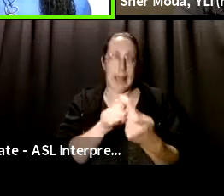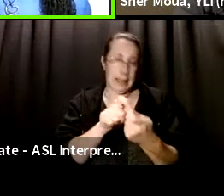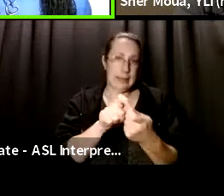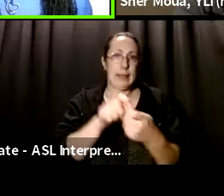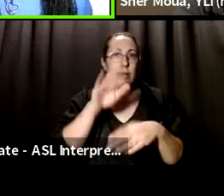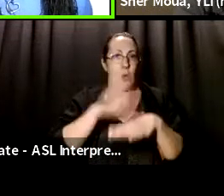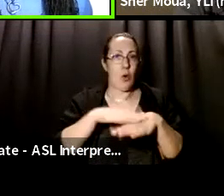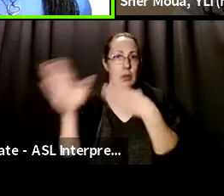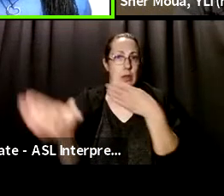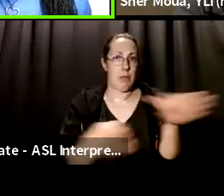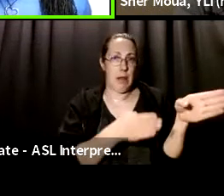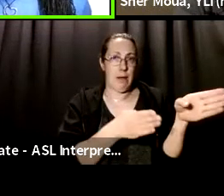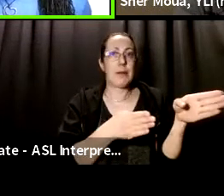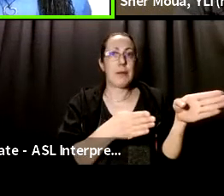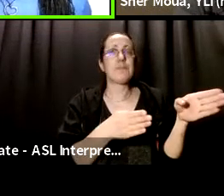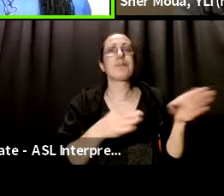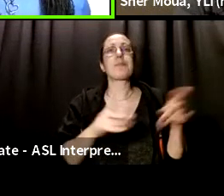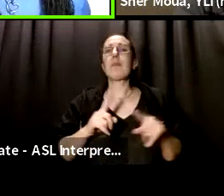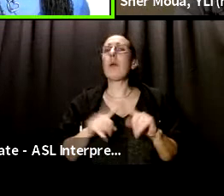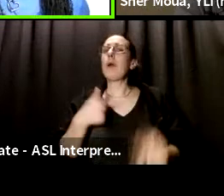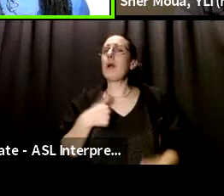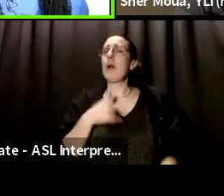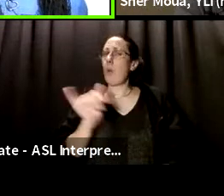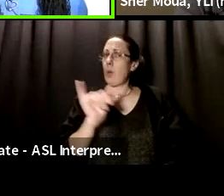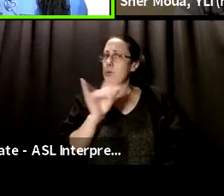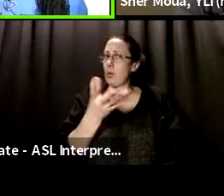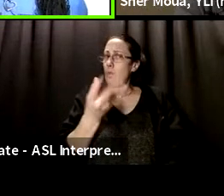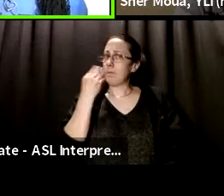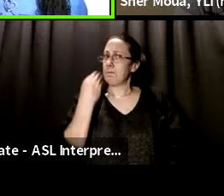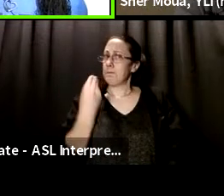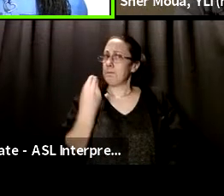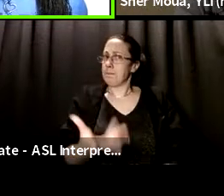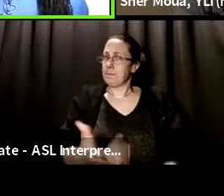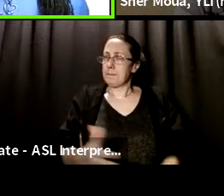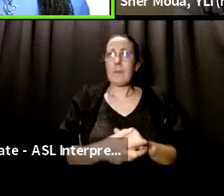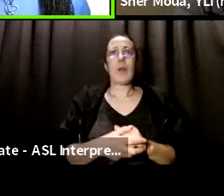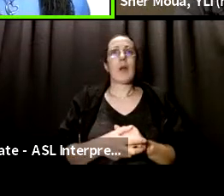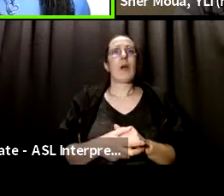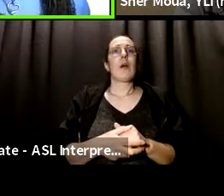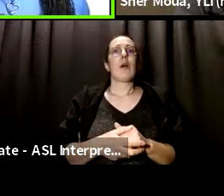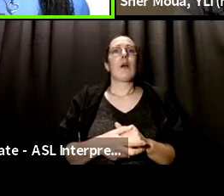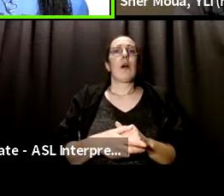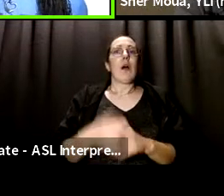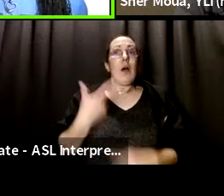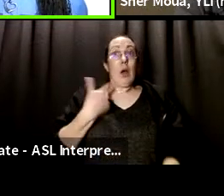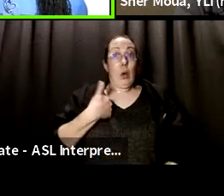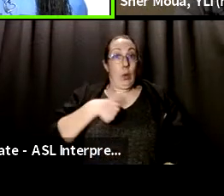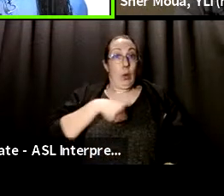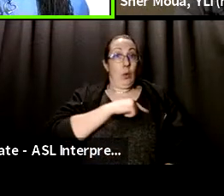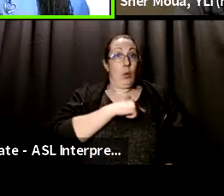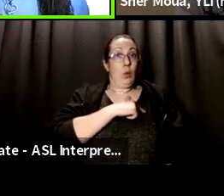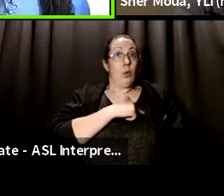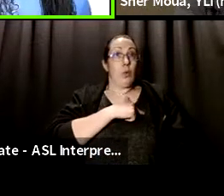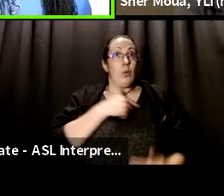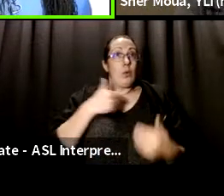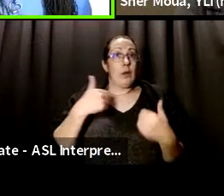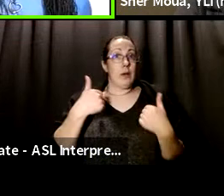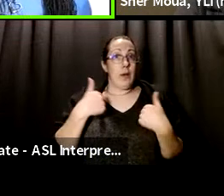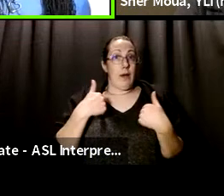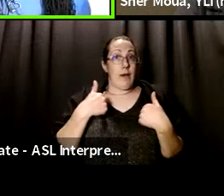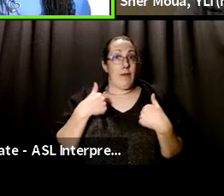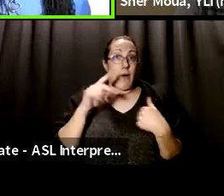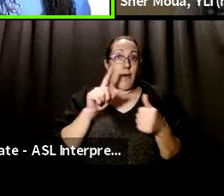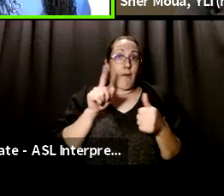project plan. But I also want to point out that we actually took delivery of our